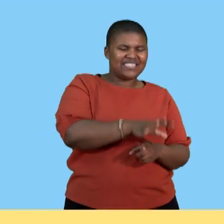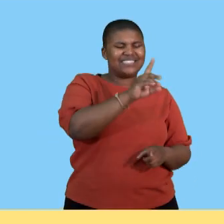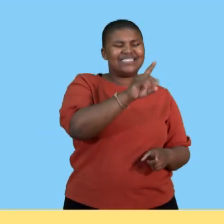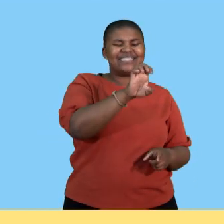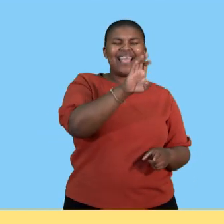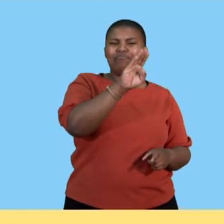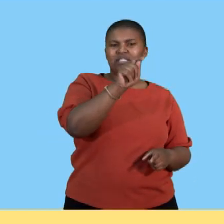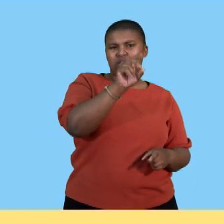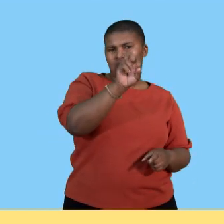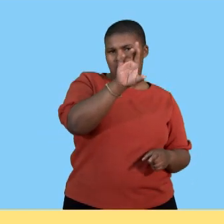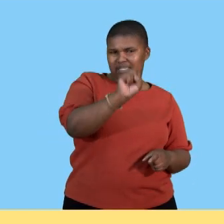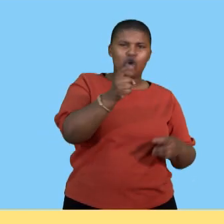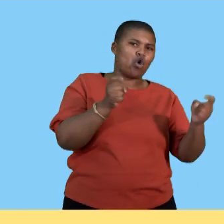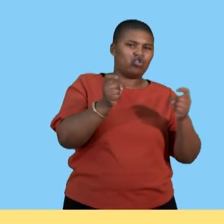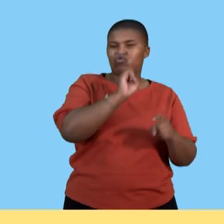debtors' control